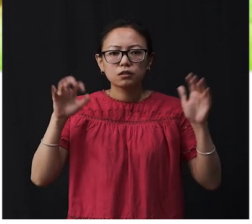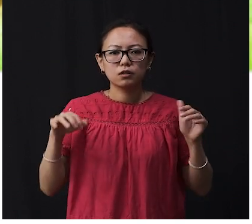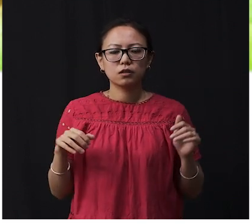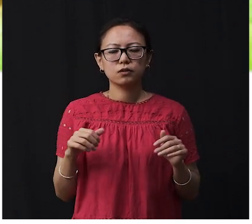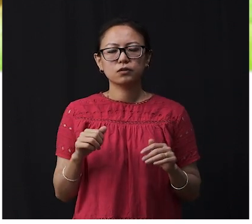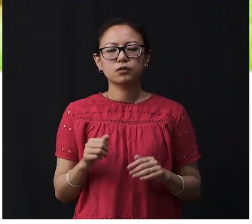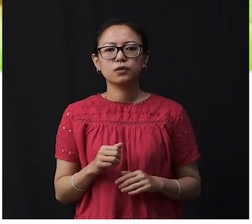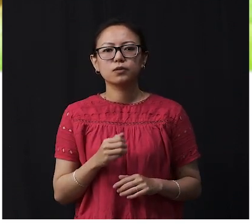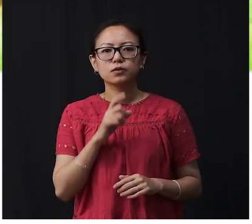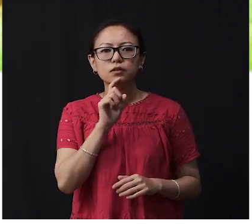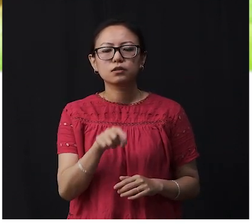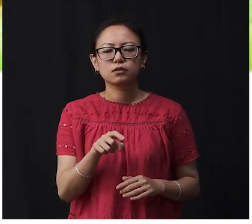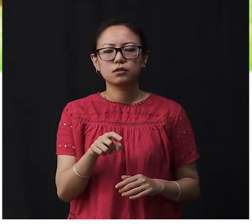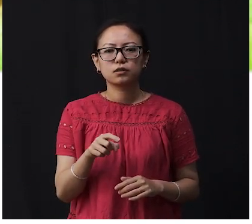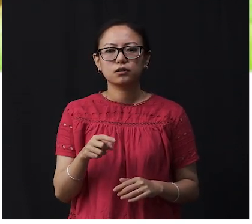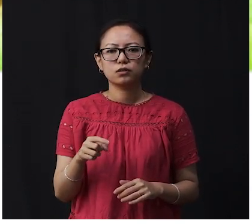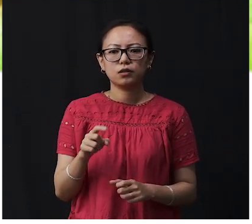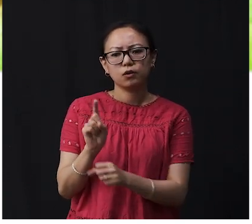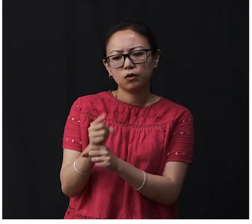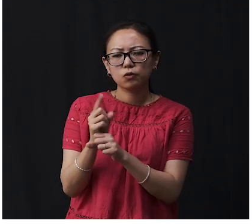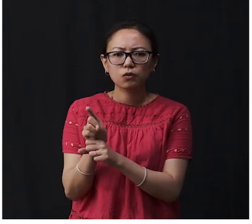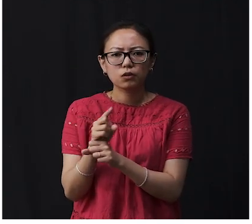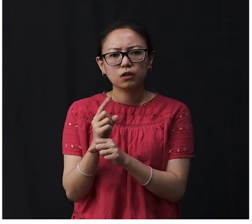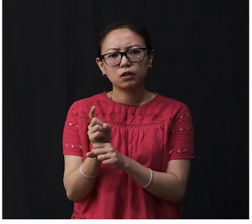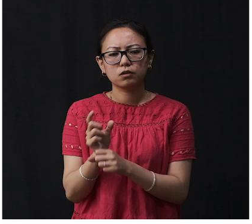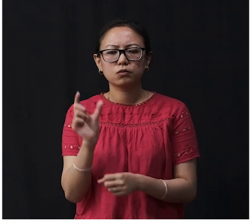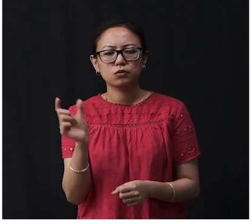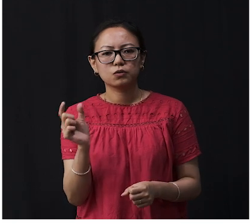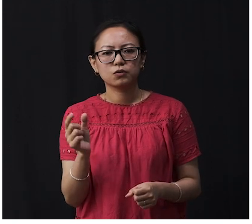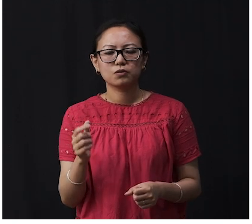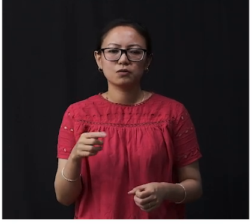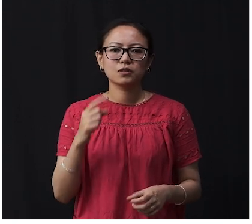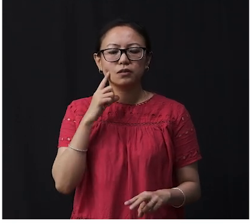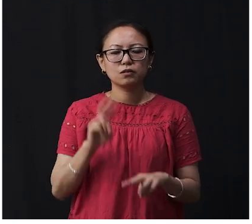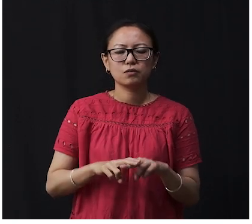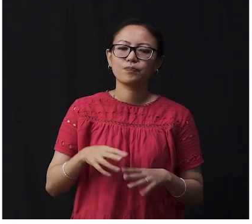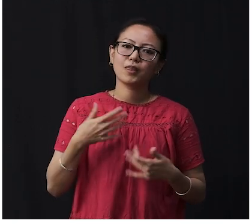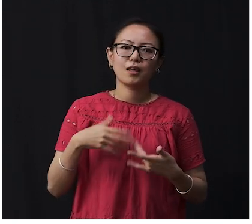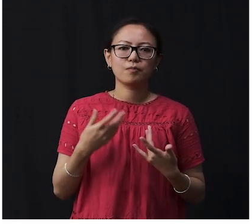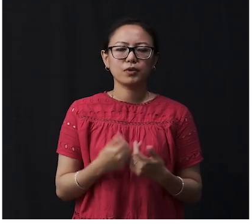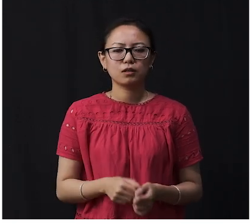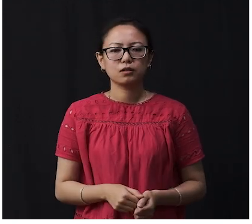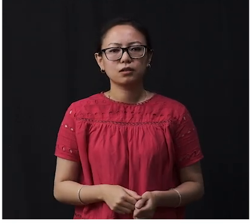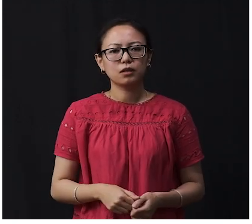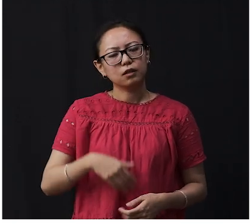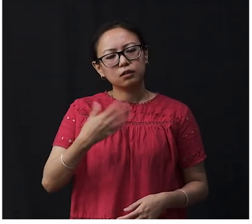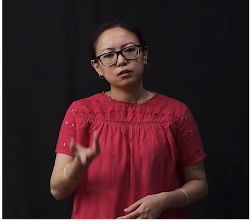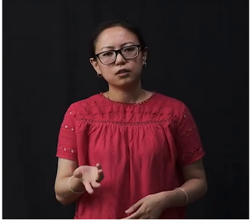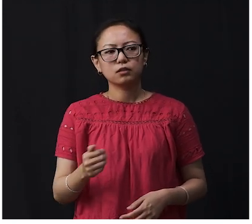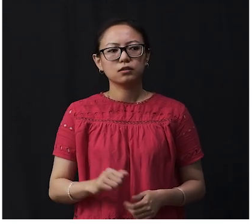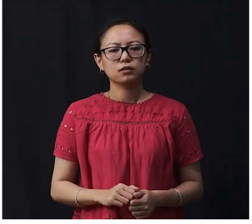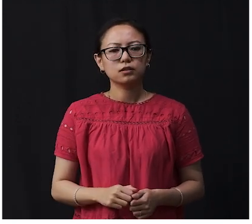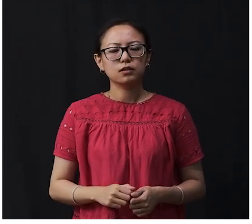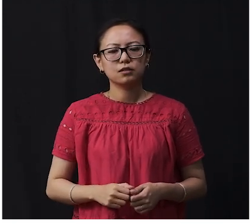to show that I am happy. Now the next animal, that is the cat. Now the cat,